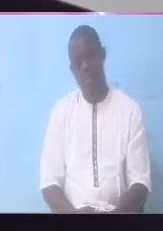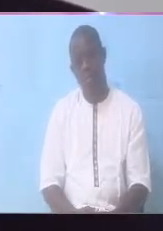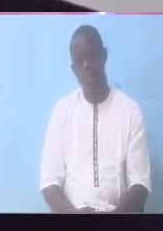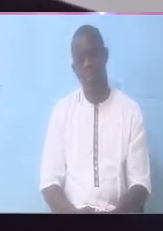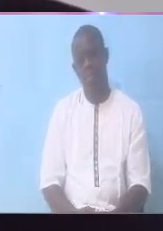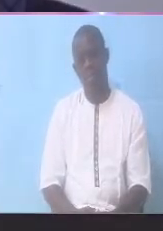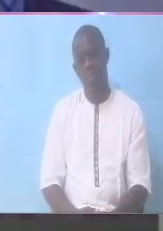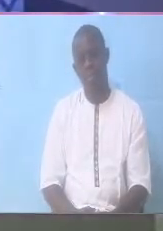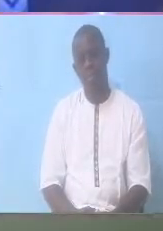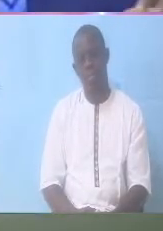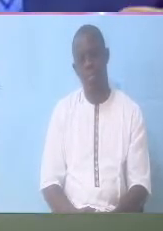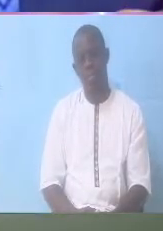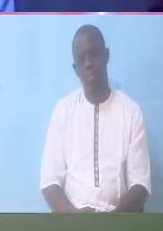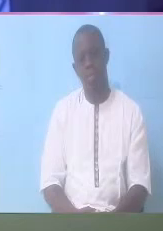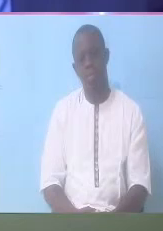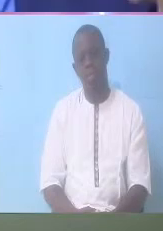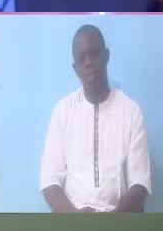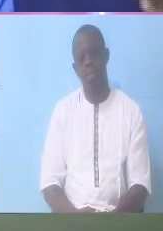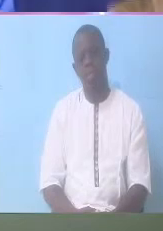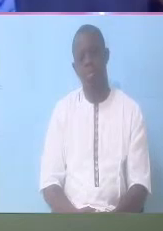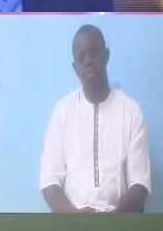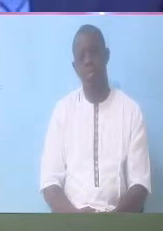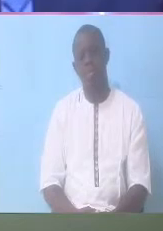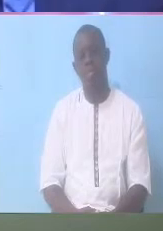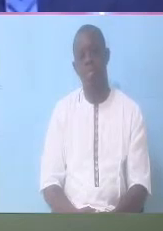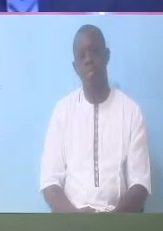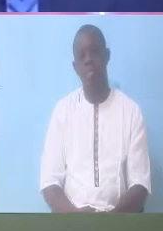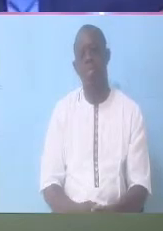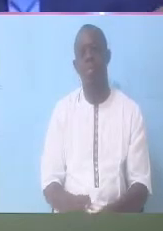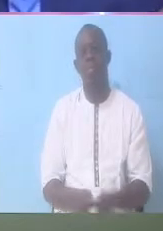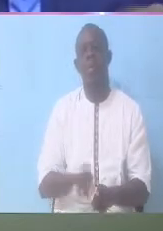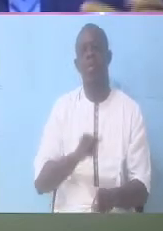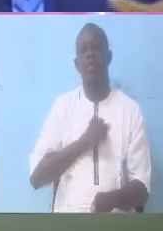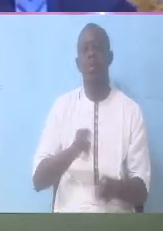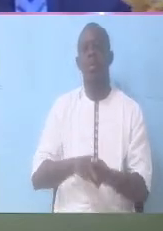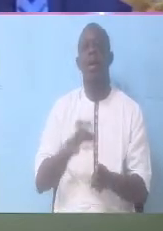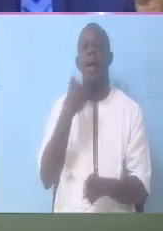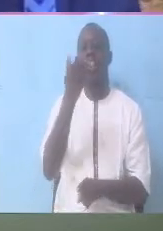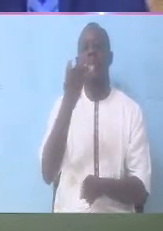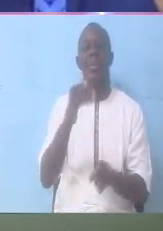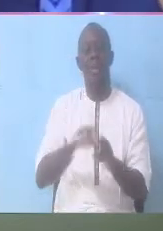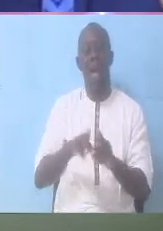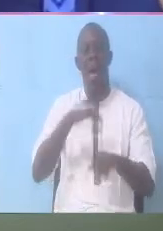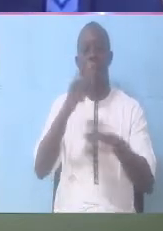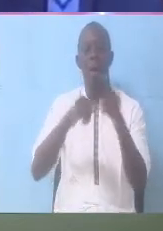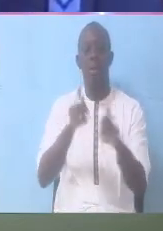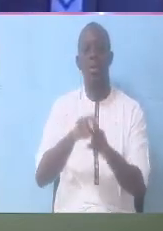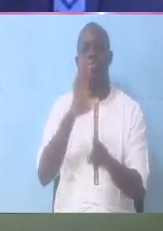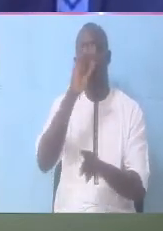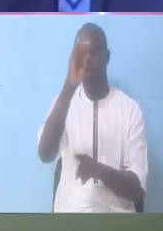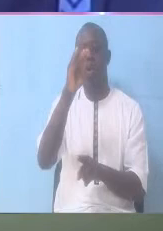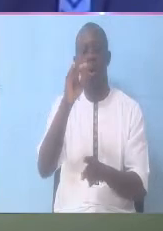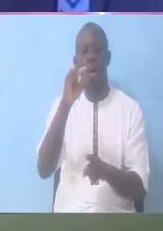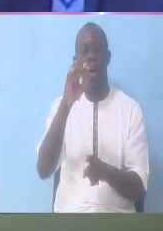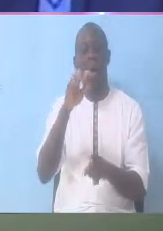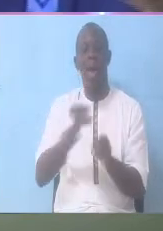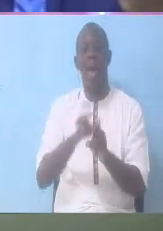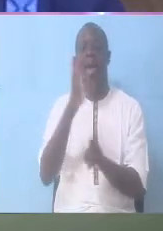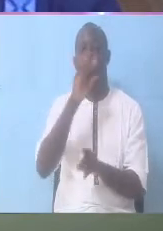mouth. Is this notion wahbu ega yefi dofla?